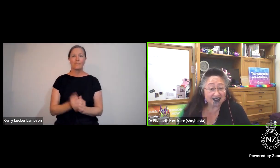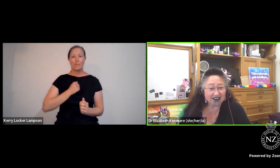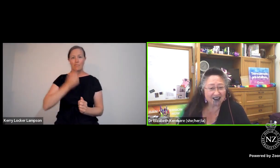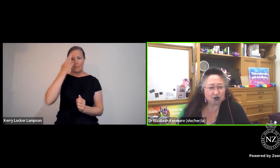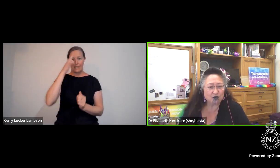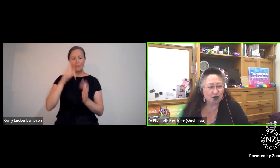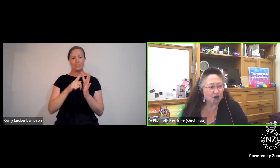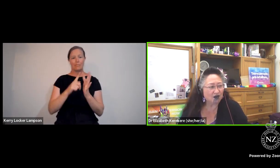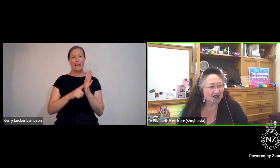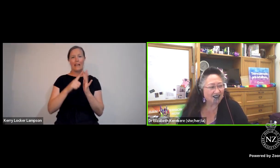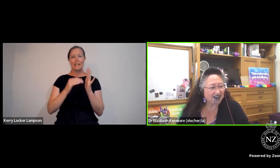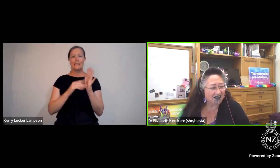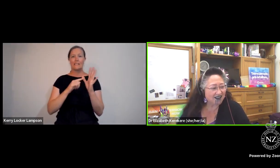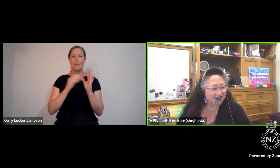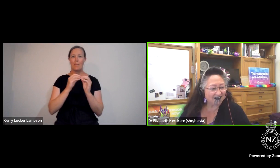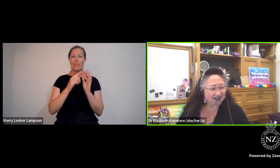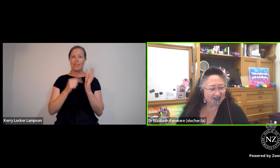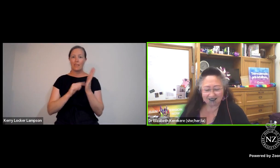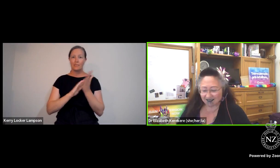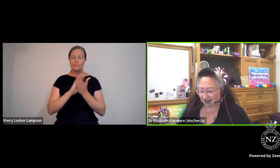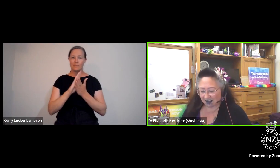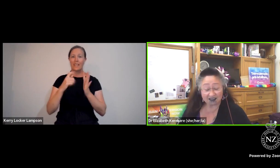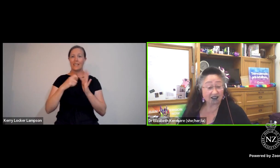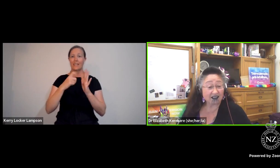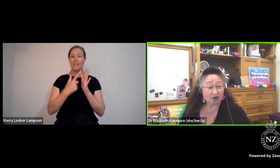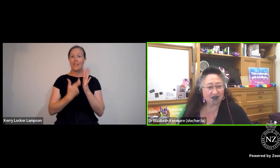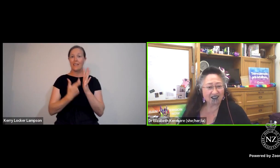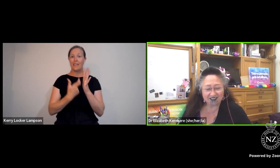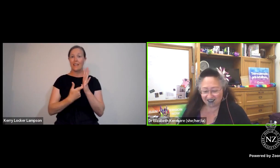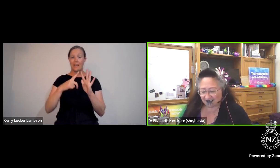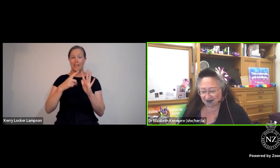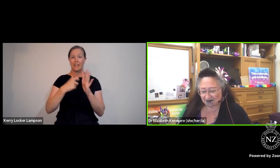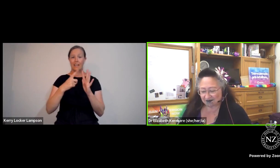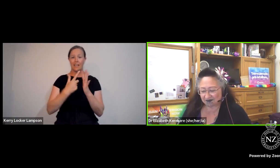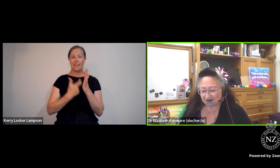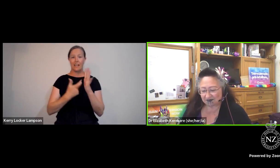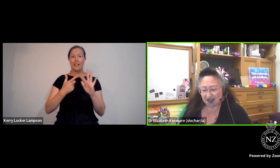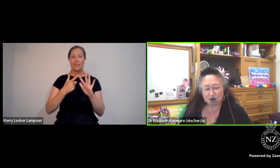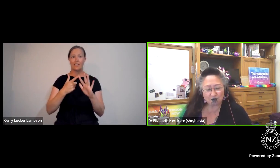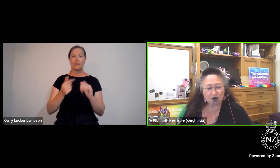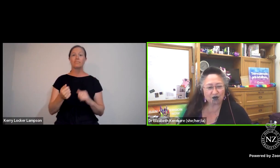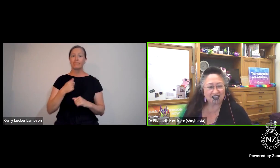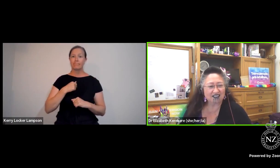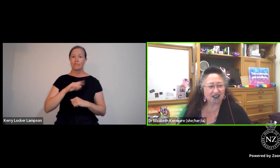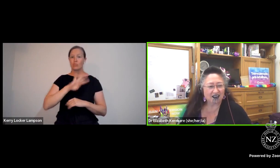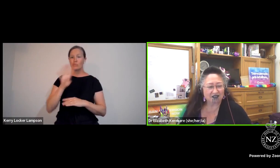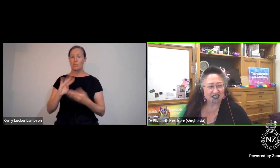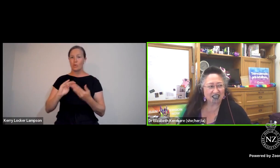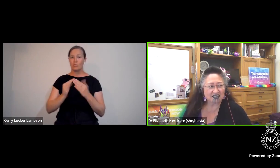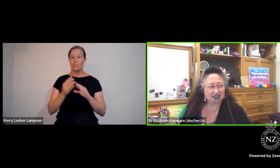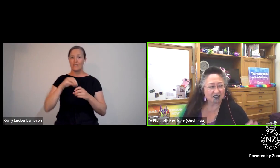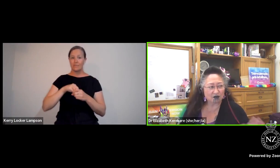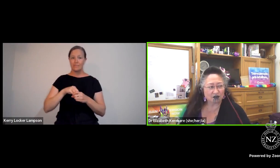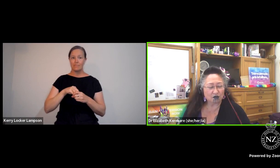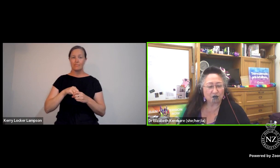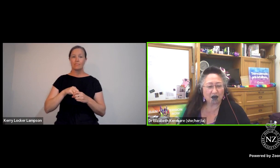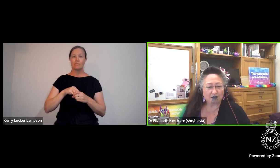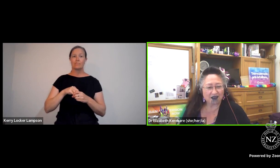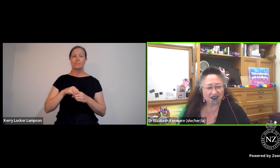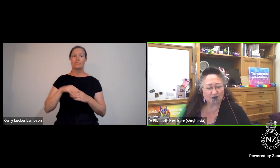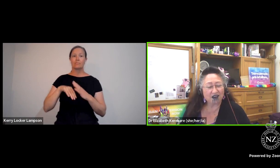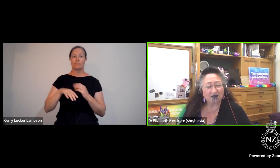Elizabeth Kerekere toko ingoa, he takatāpui au. He mokopuna o te tai rafti ki te taha o